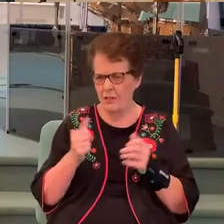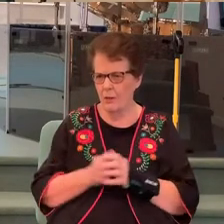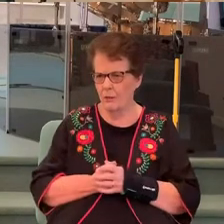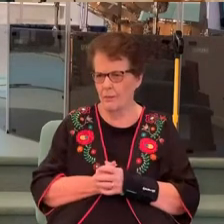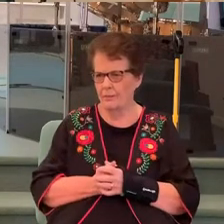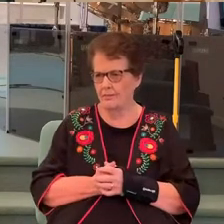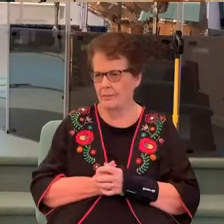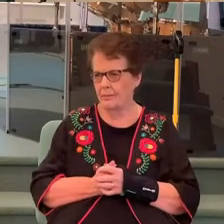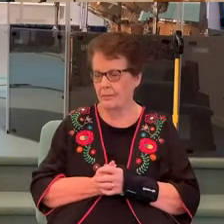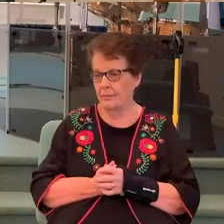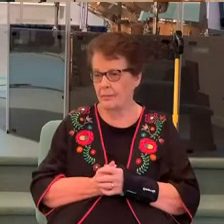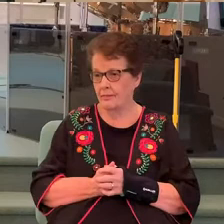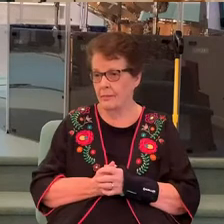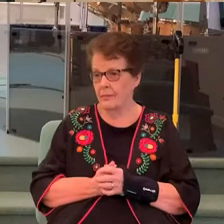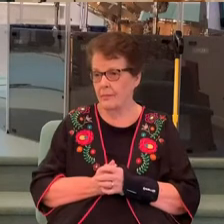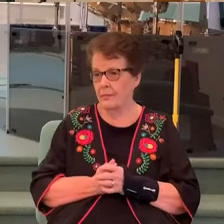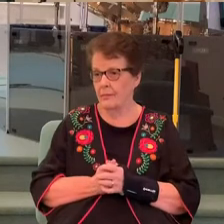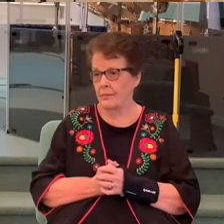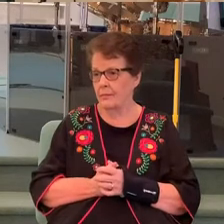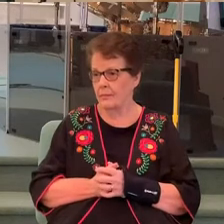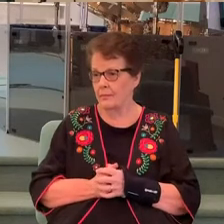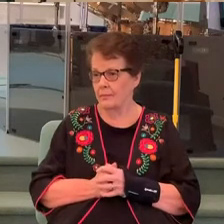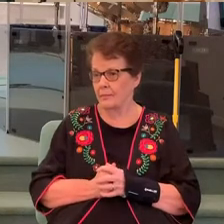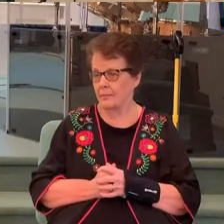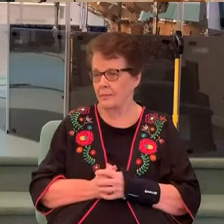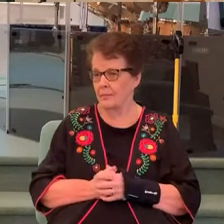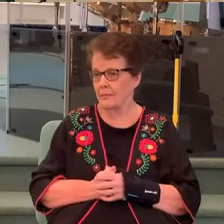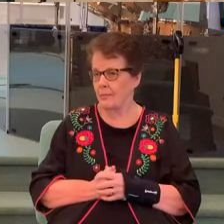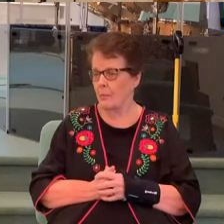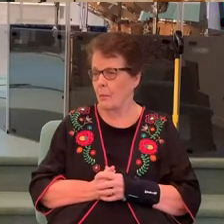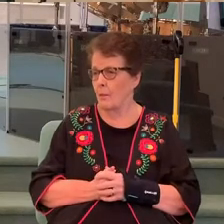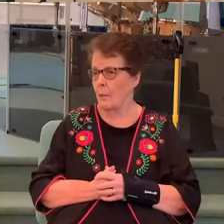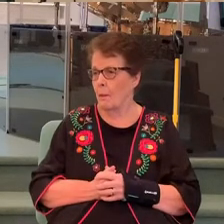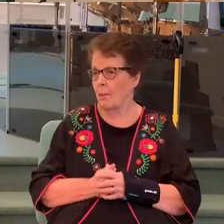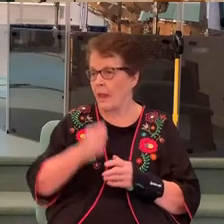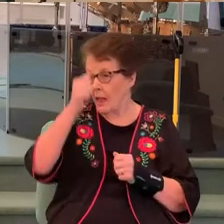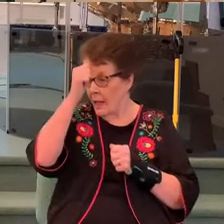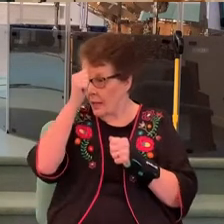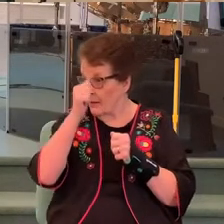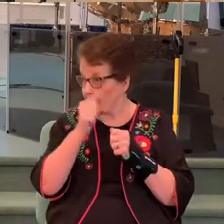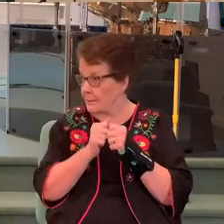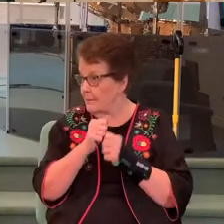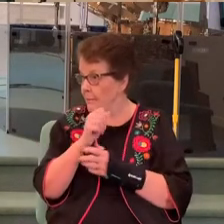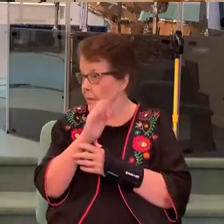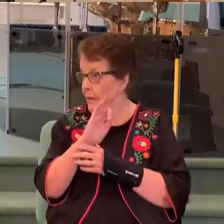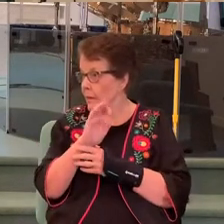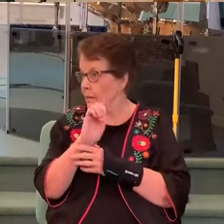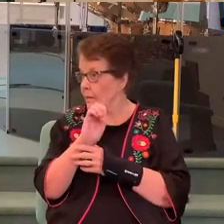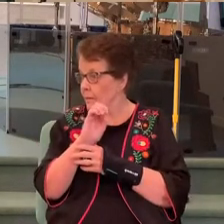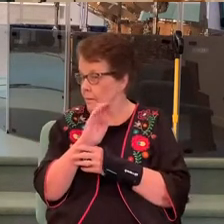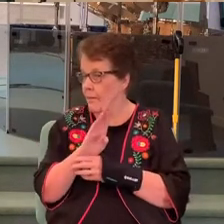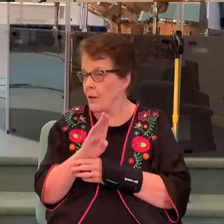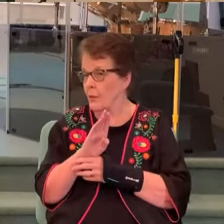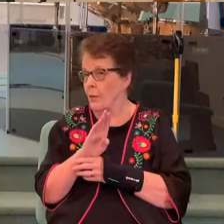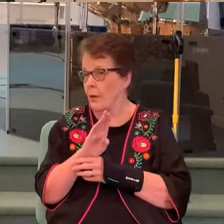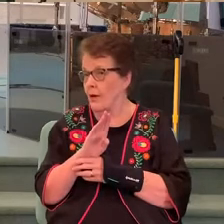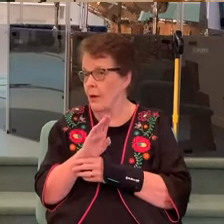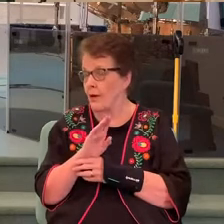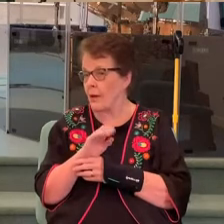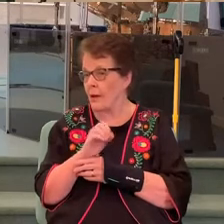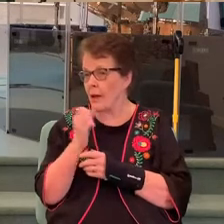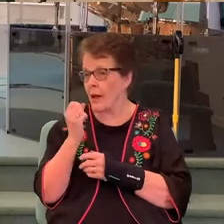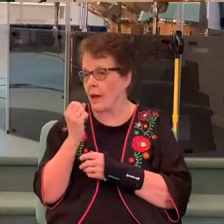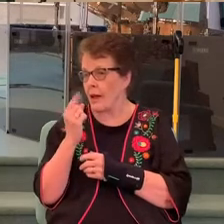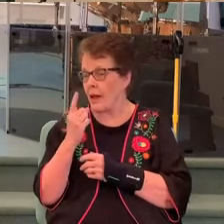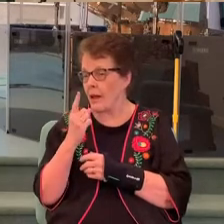If you don't go to a football game, it can get fervent real quick. I remember in February of this year, at about